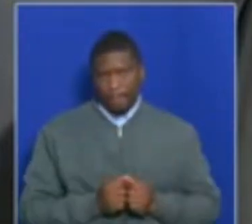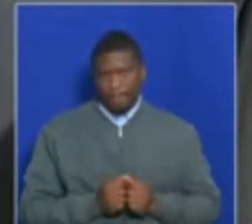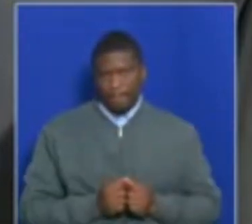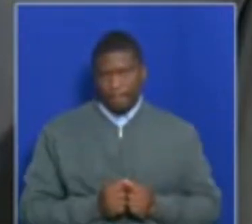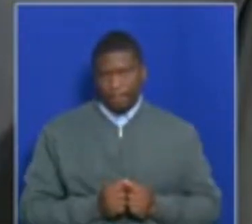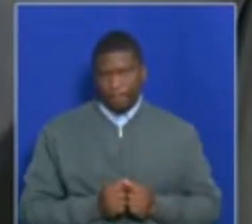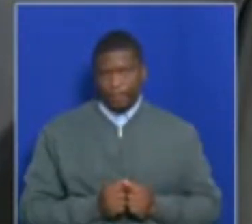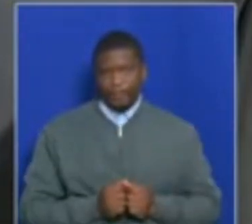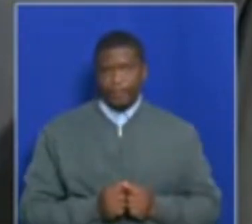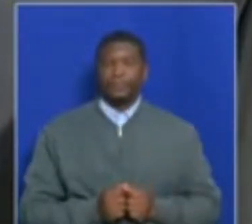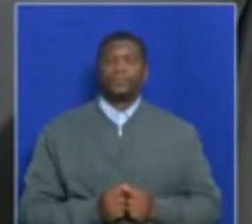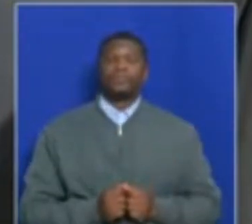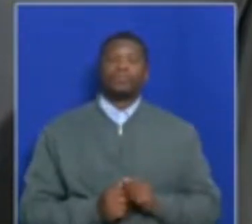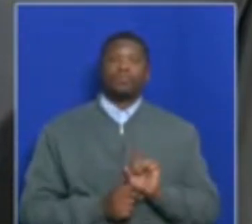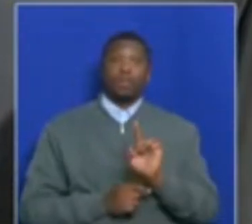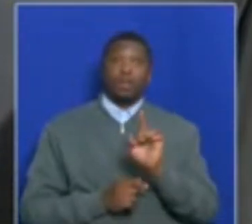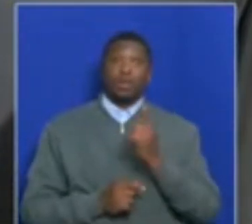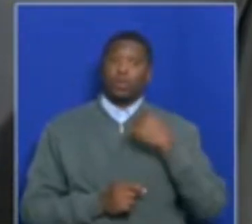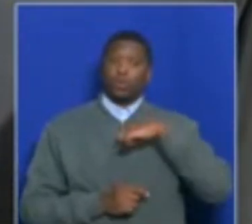But what we do have is